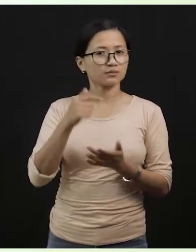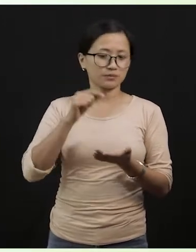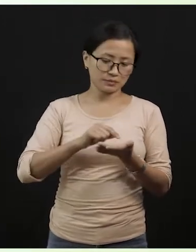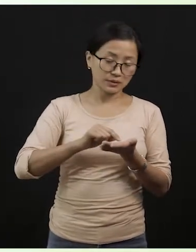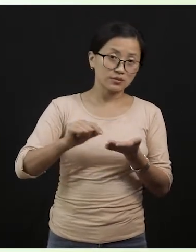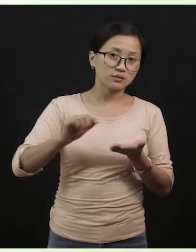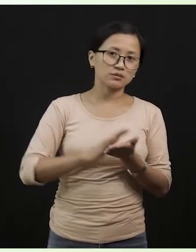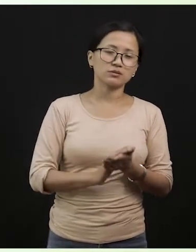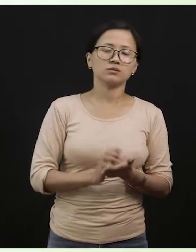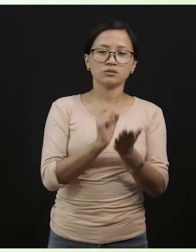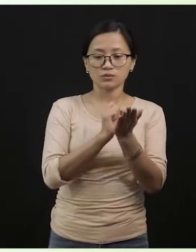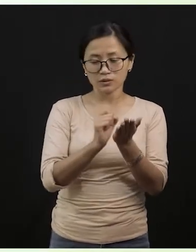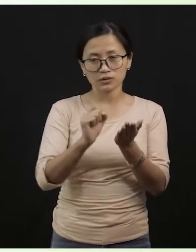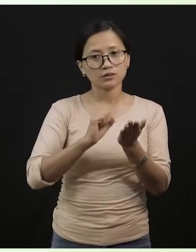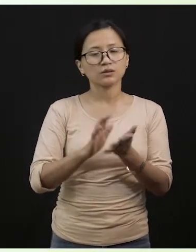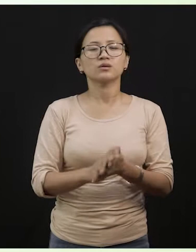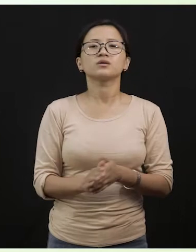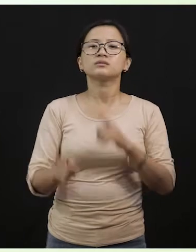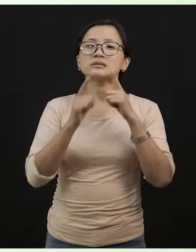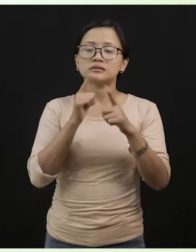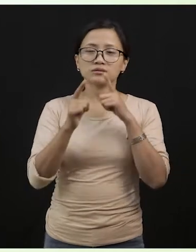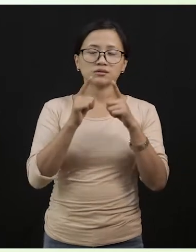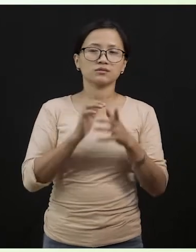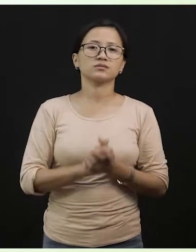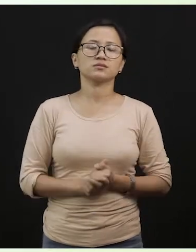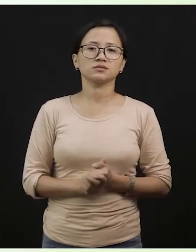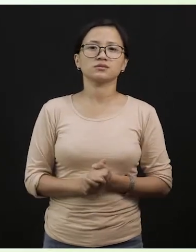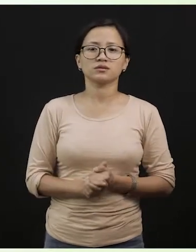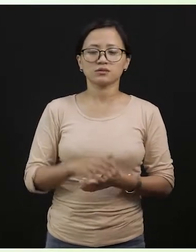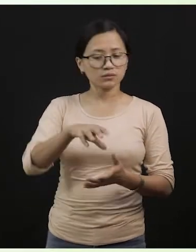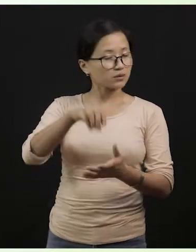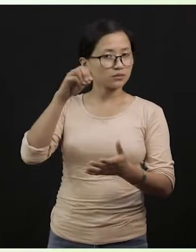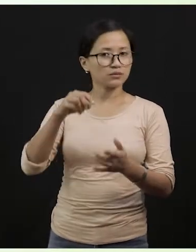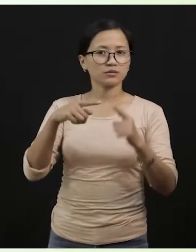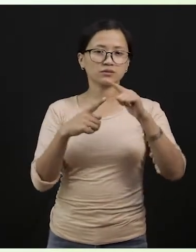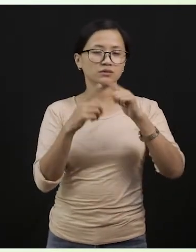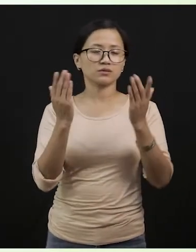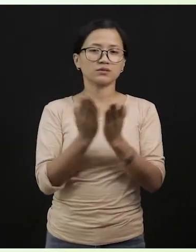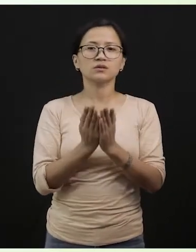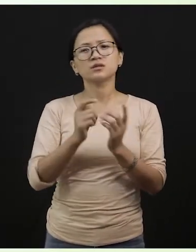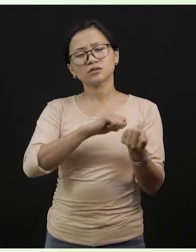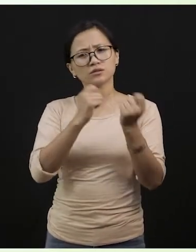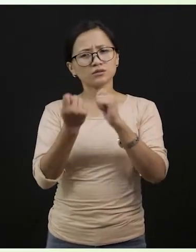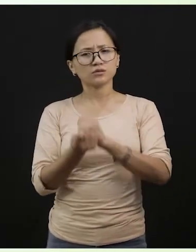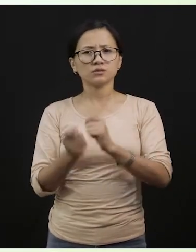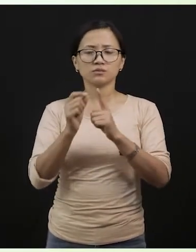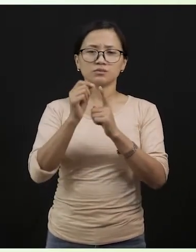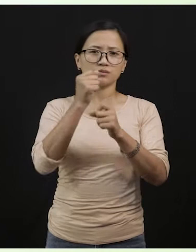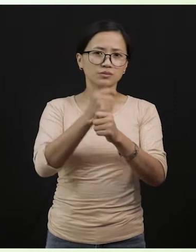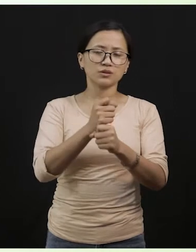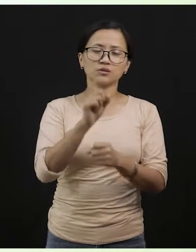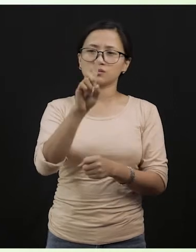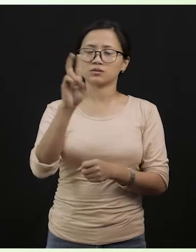and take down the notes while I'm explaining, or you can take out your textbook, turn to page number 12. That is also